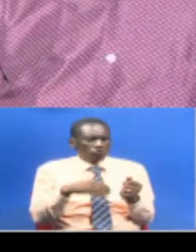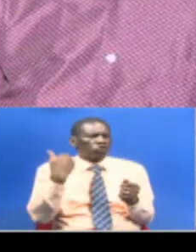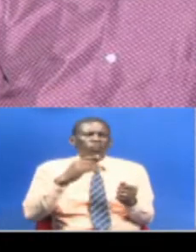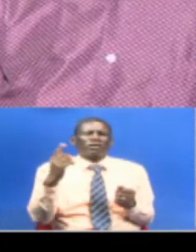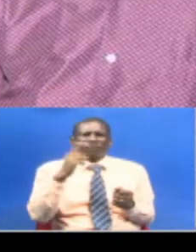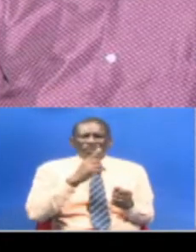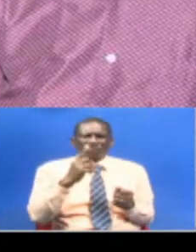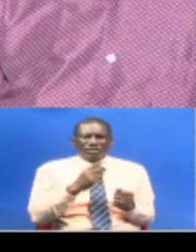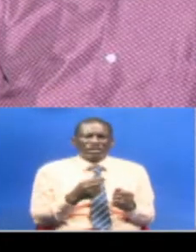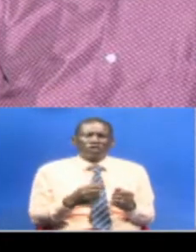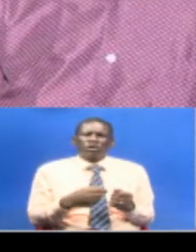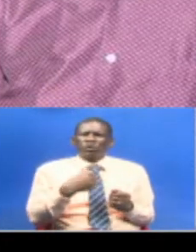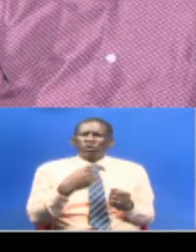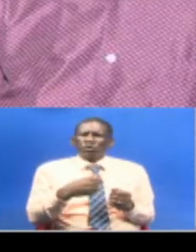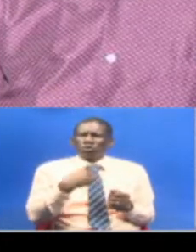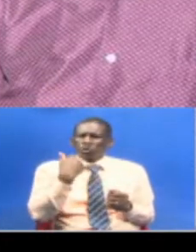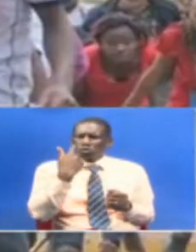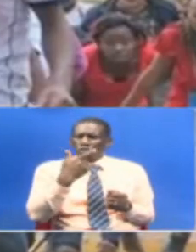violence,